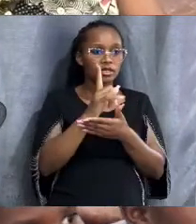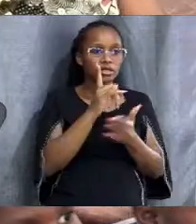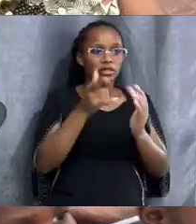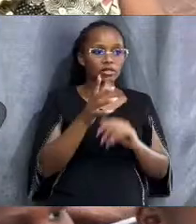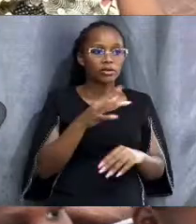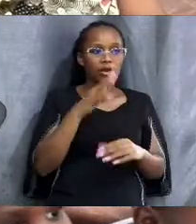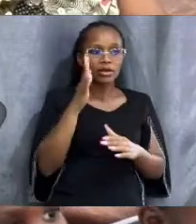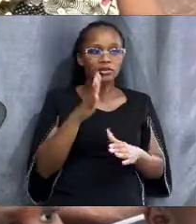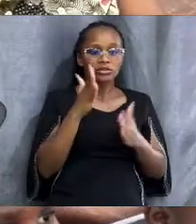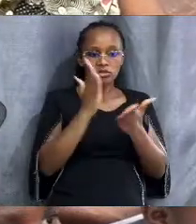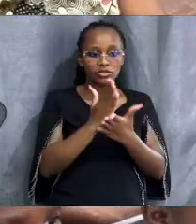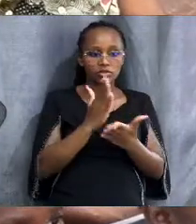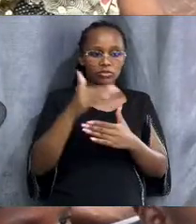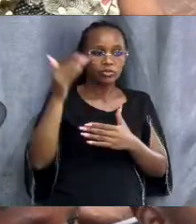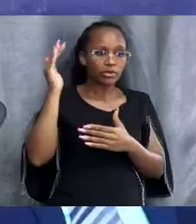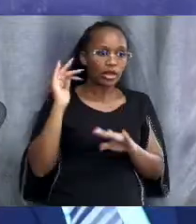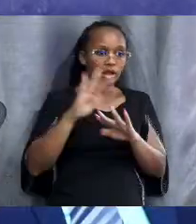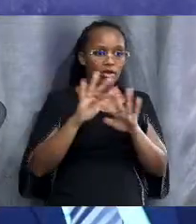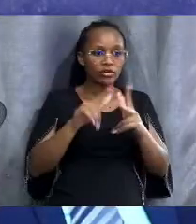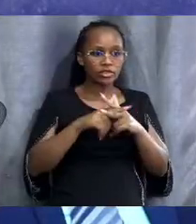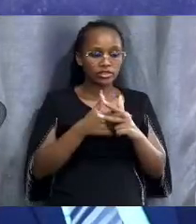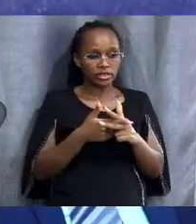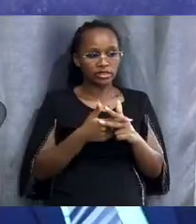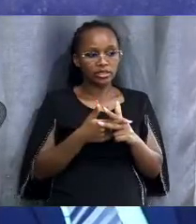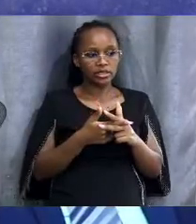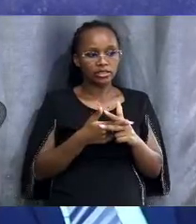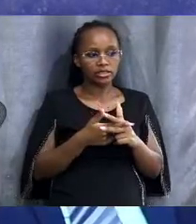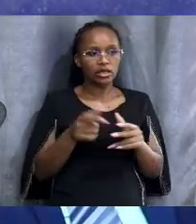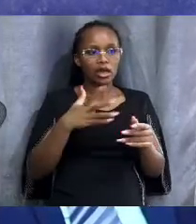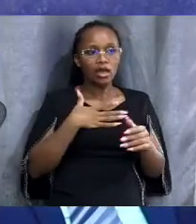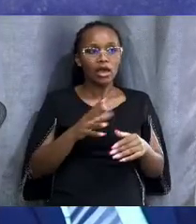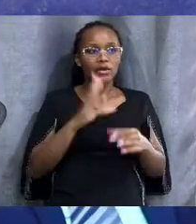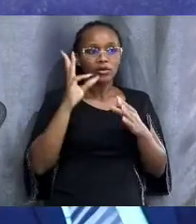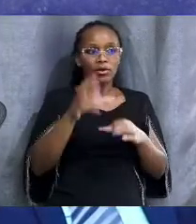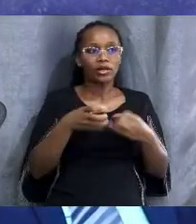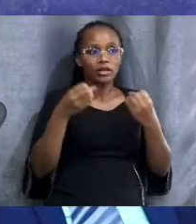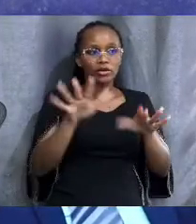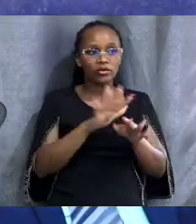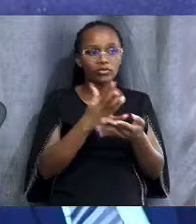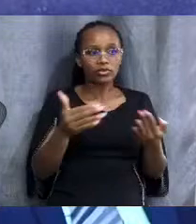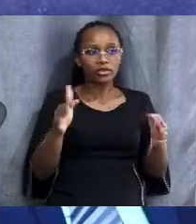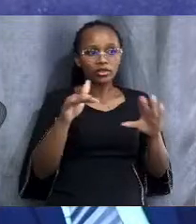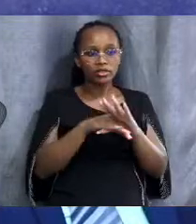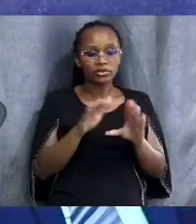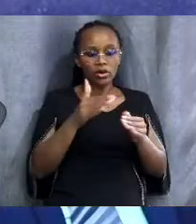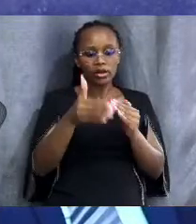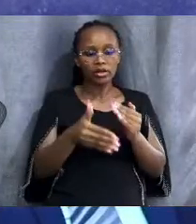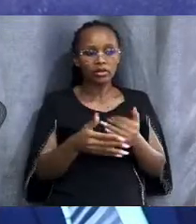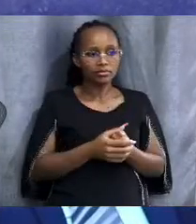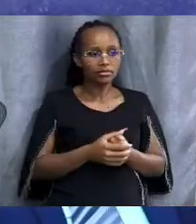God is behind every beginning and he brings everything to an end.